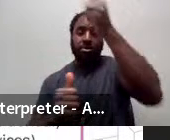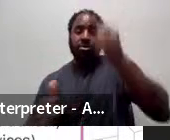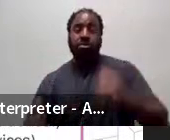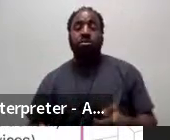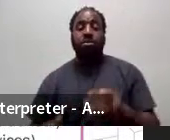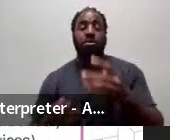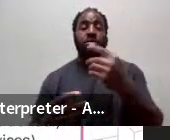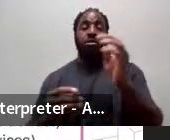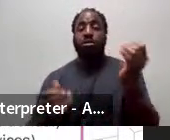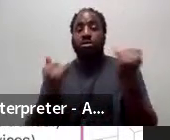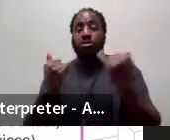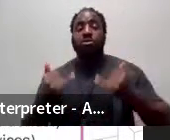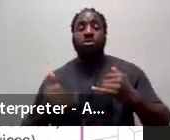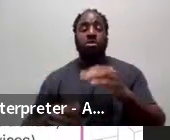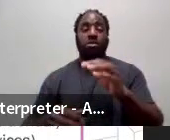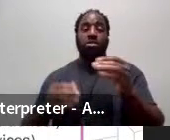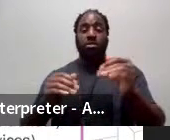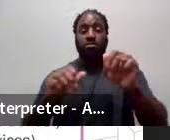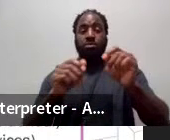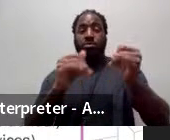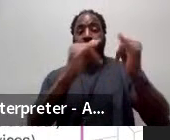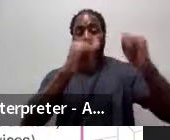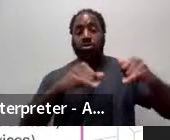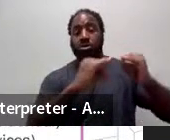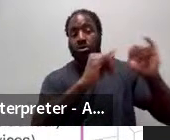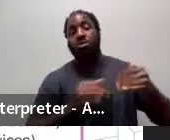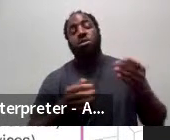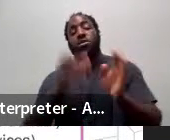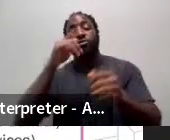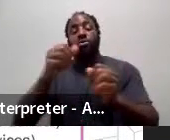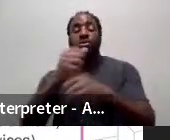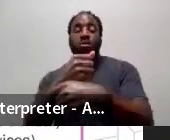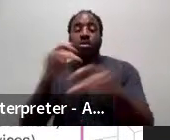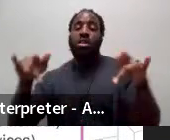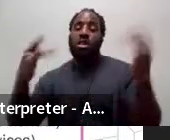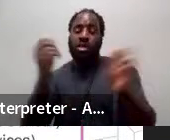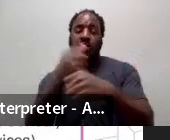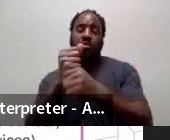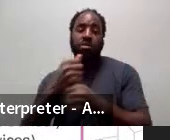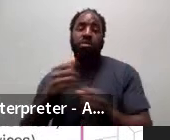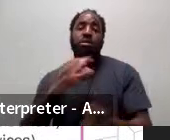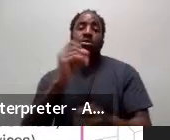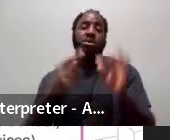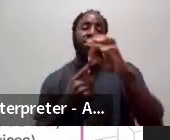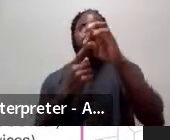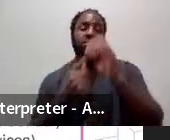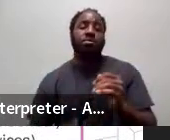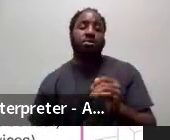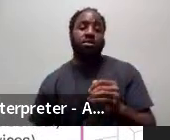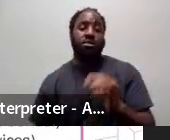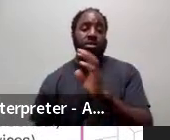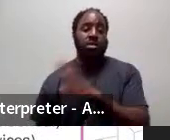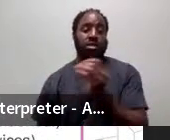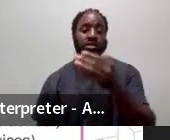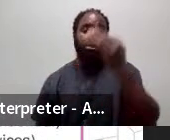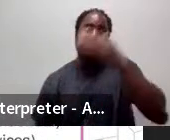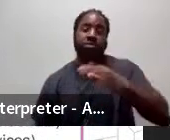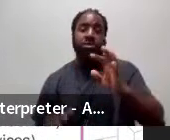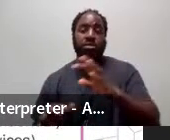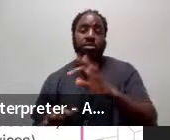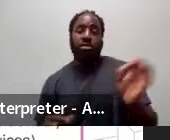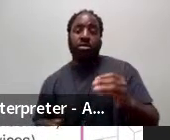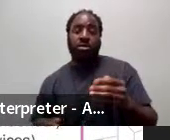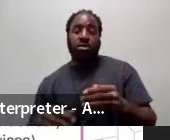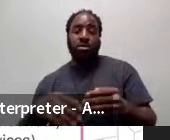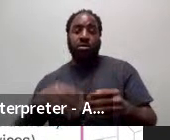The existing zoning in most of this section allows for light manufacturing, and one exception is the area fronting on Williamsbridge Road, where the existing